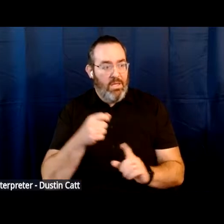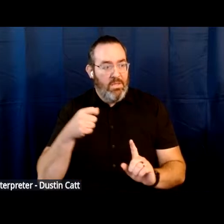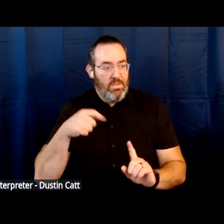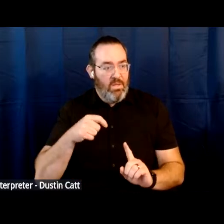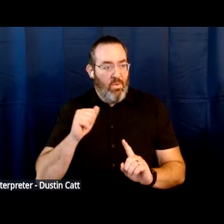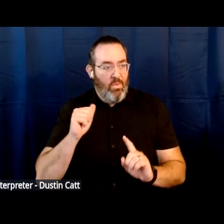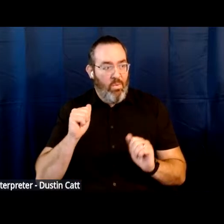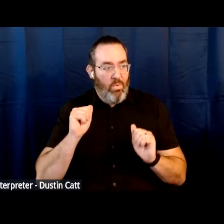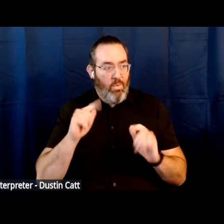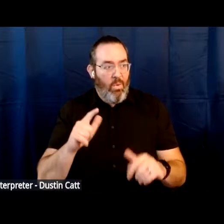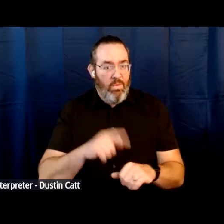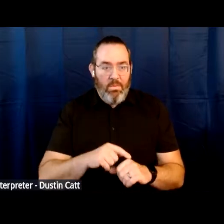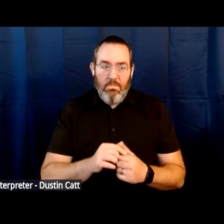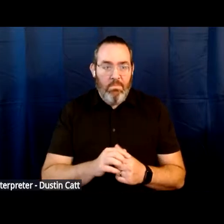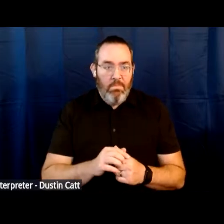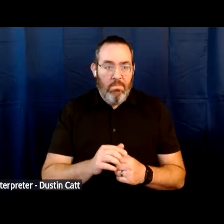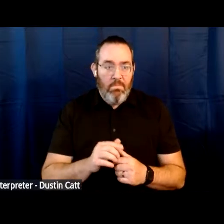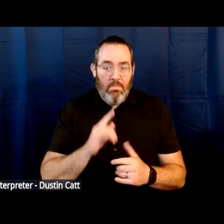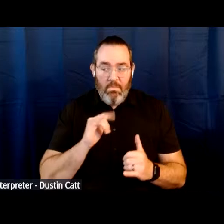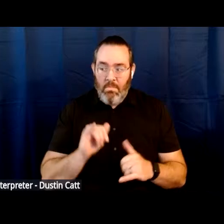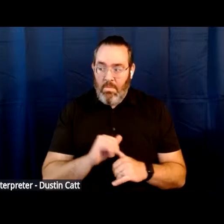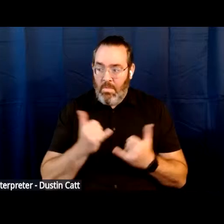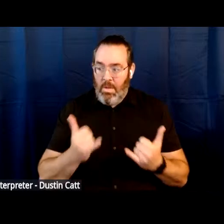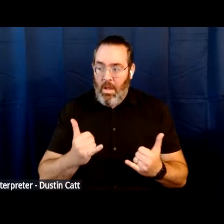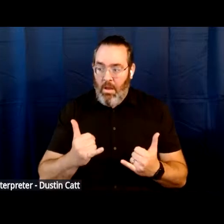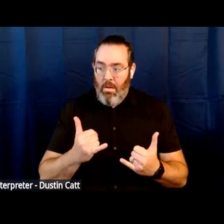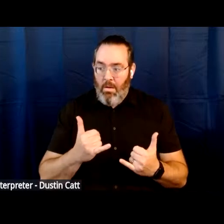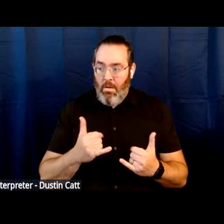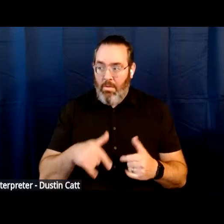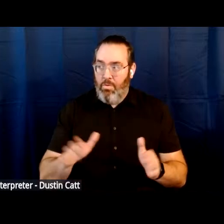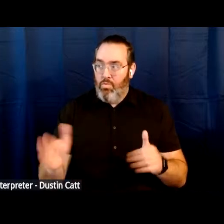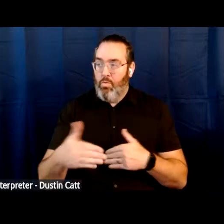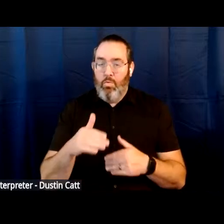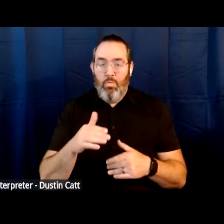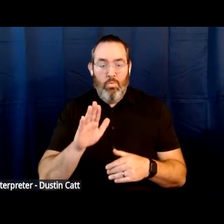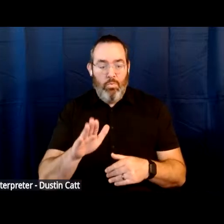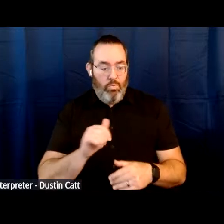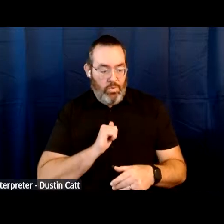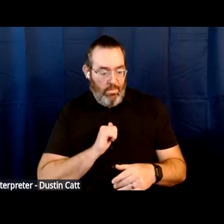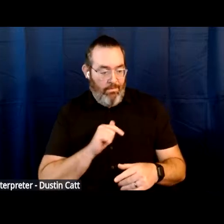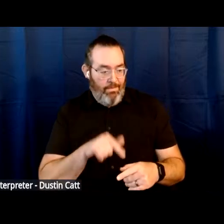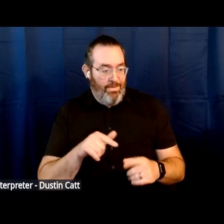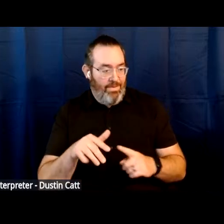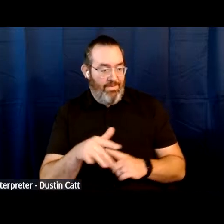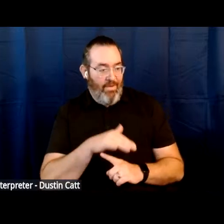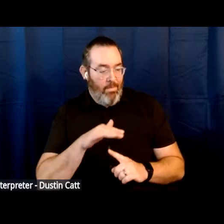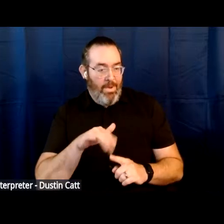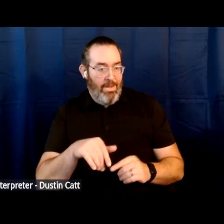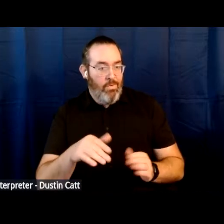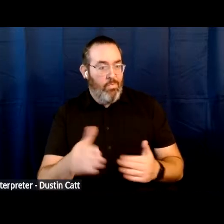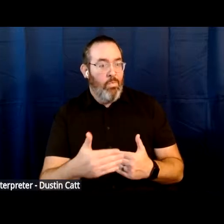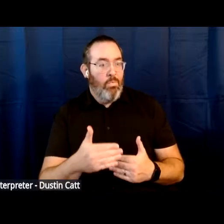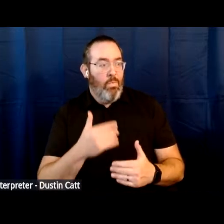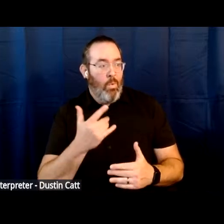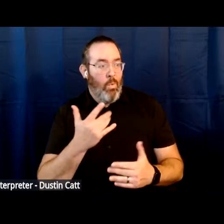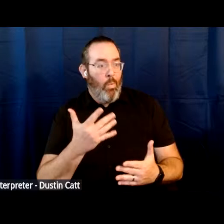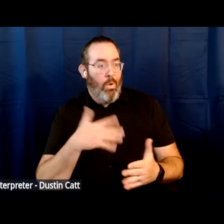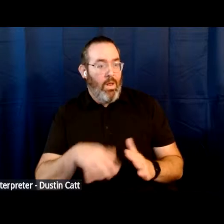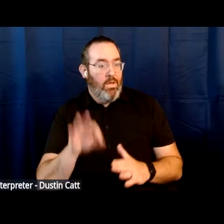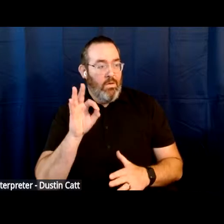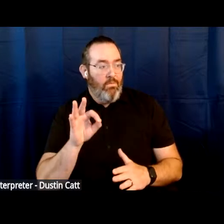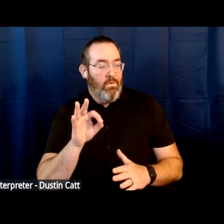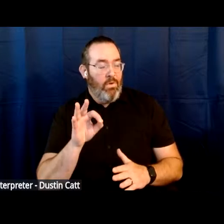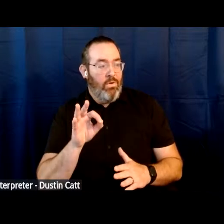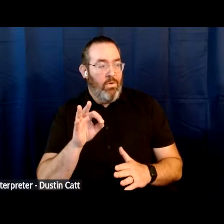in this room from yourself, from the environment. And what I discovered was that the sense of